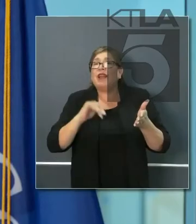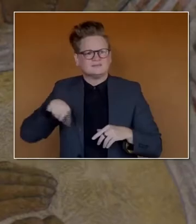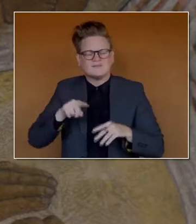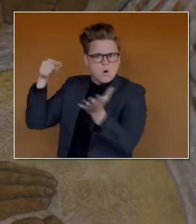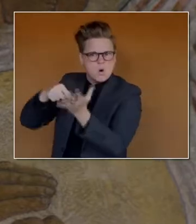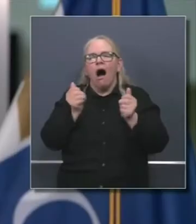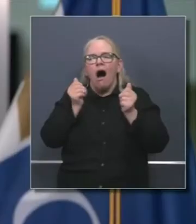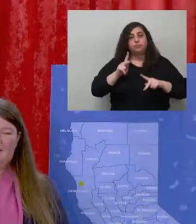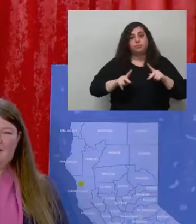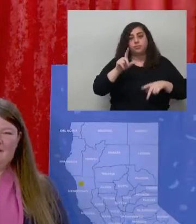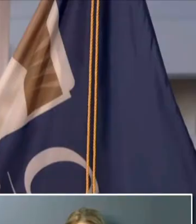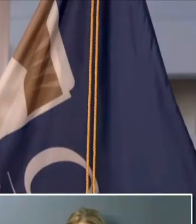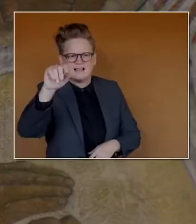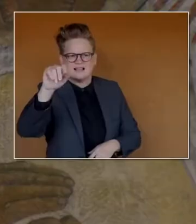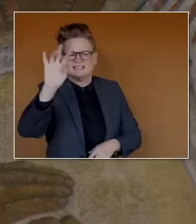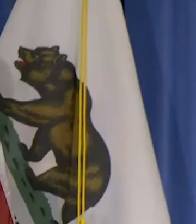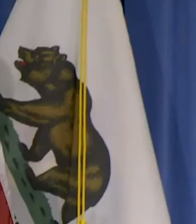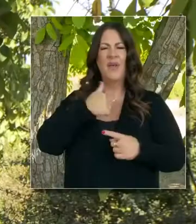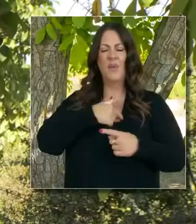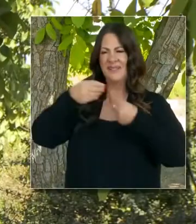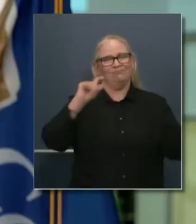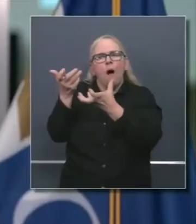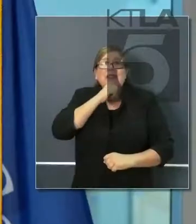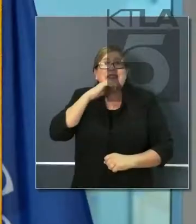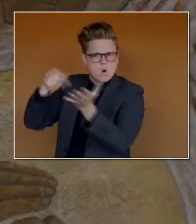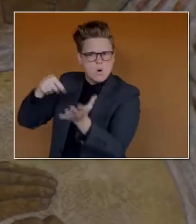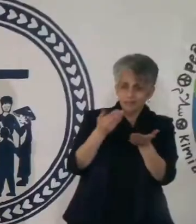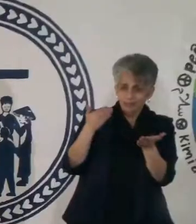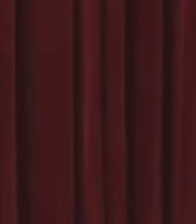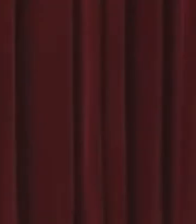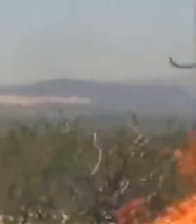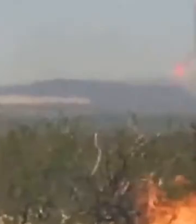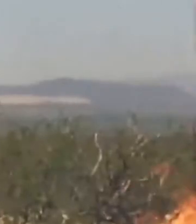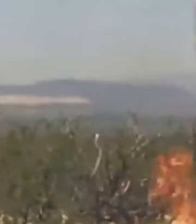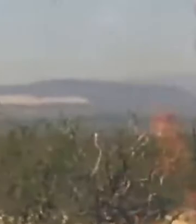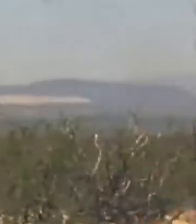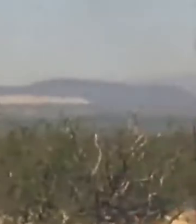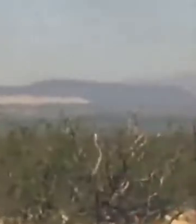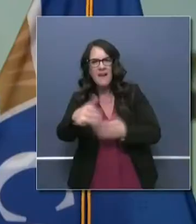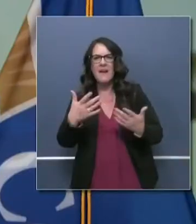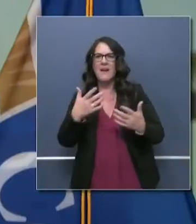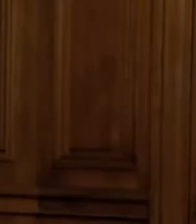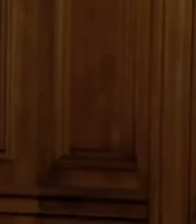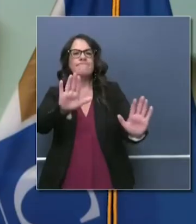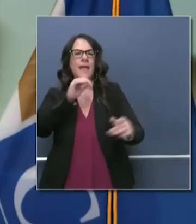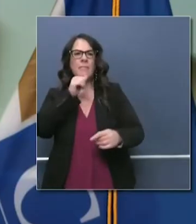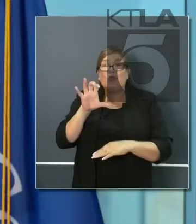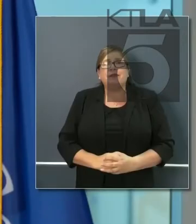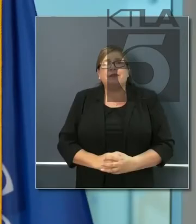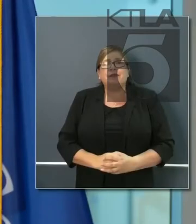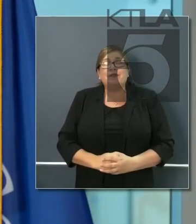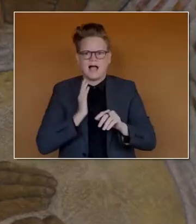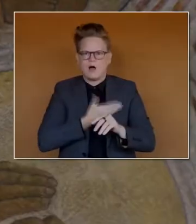lean and mean money making machine serving bees. I've been in the game for 10 years making rap tunes. Ever since Honey was wearing socks soon.